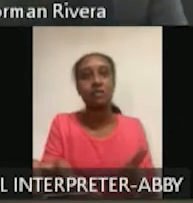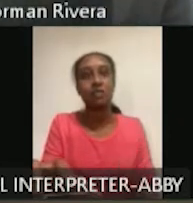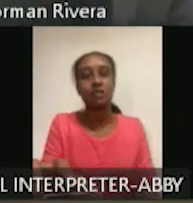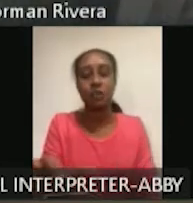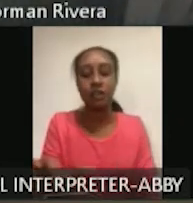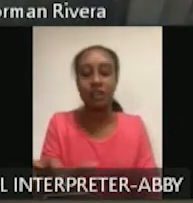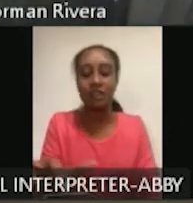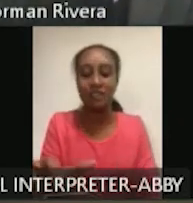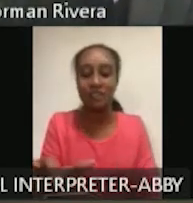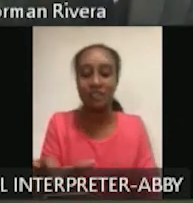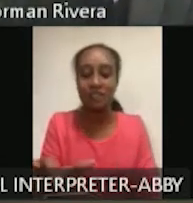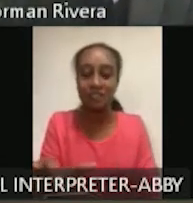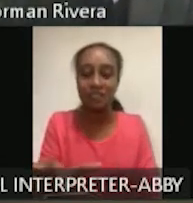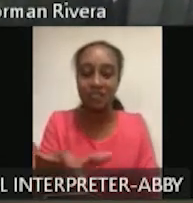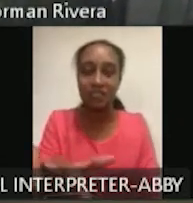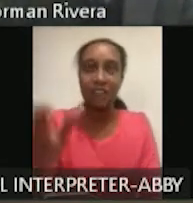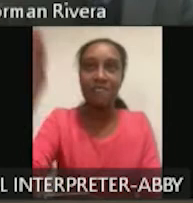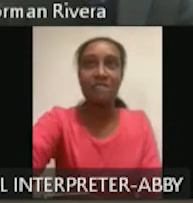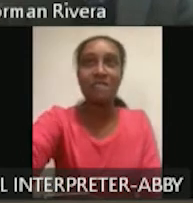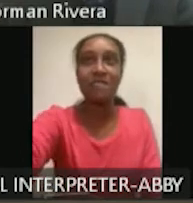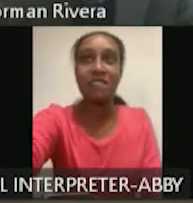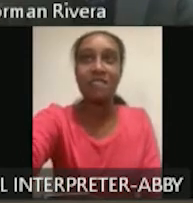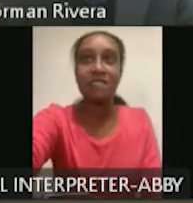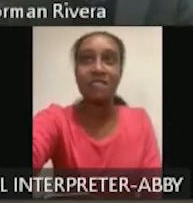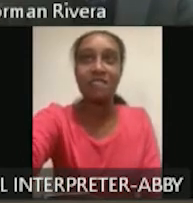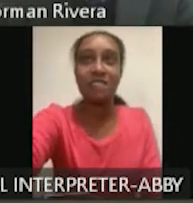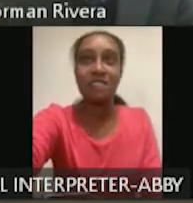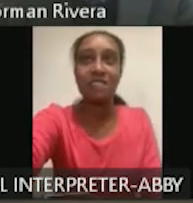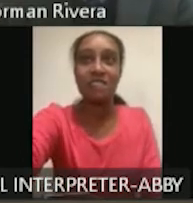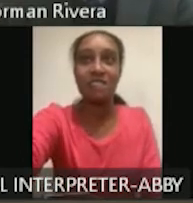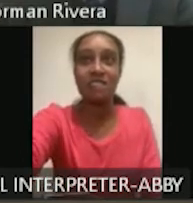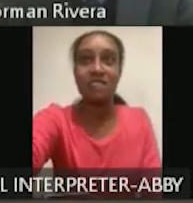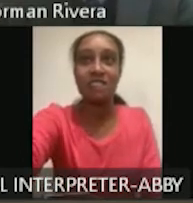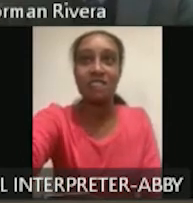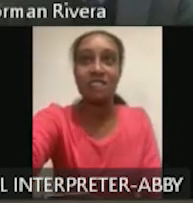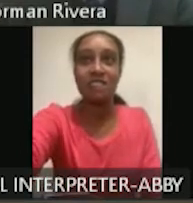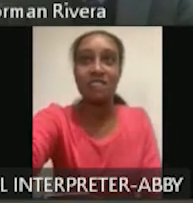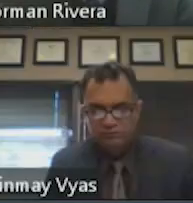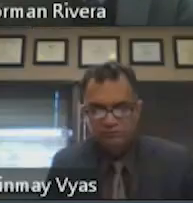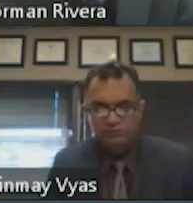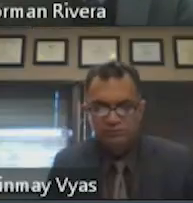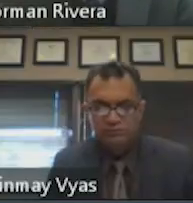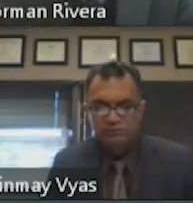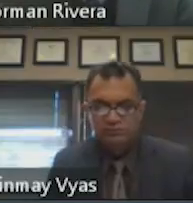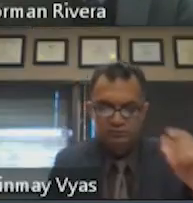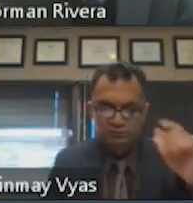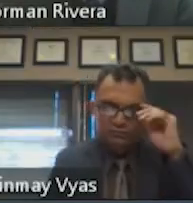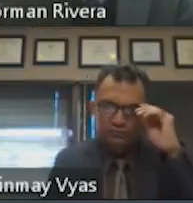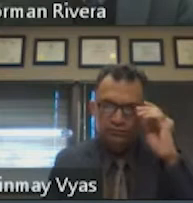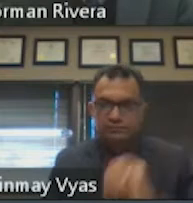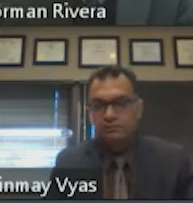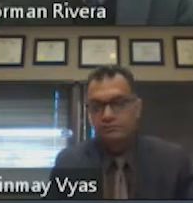The subdivision staff recommends that the planning board adopt the findings and approve the reconsideration